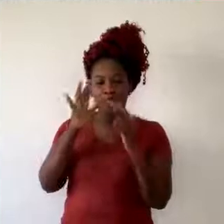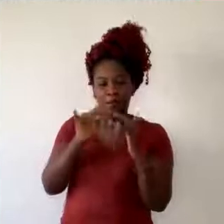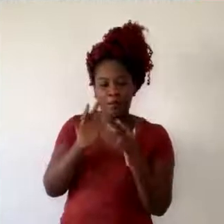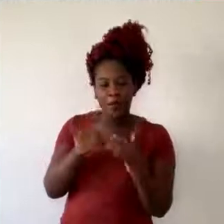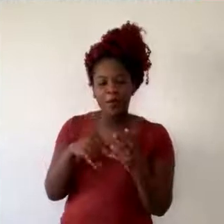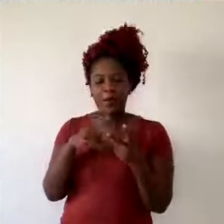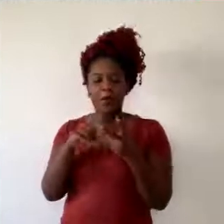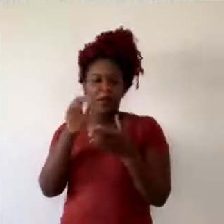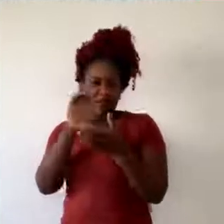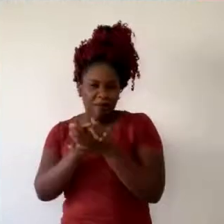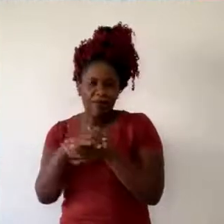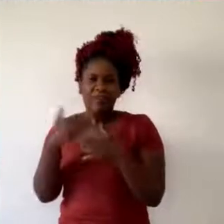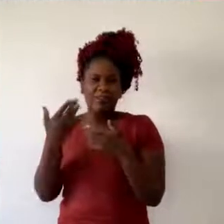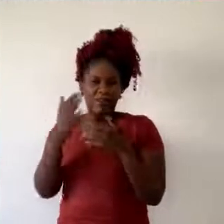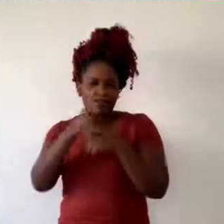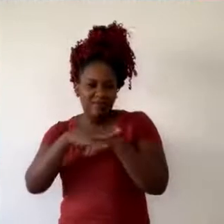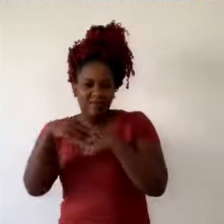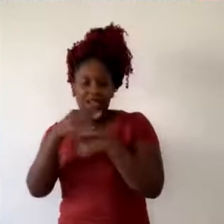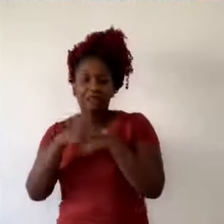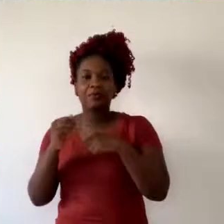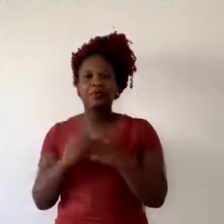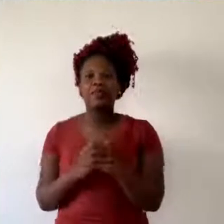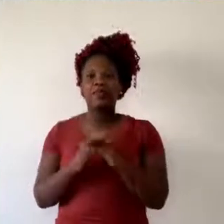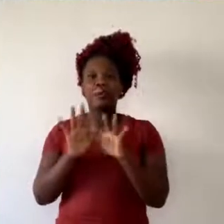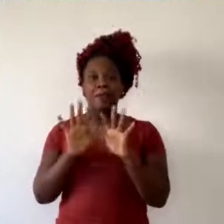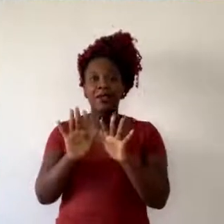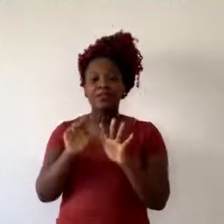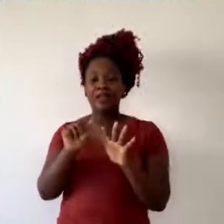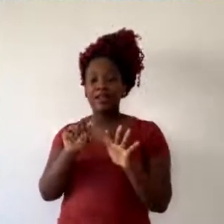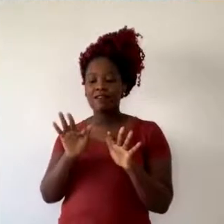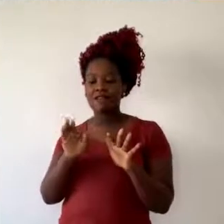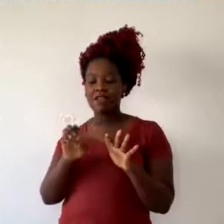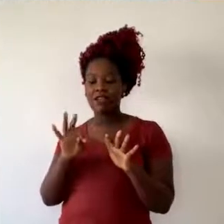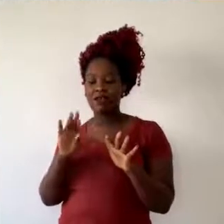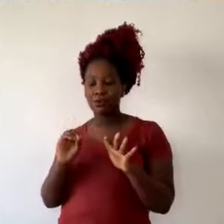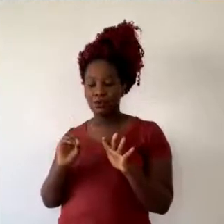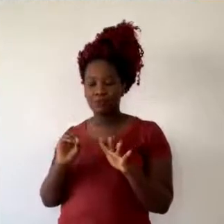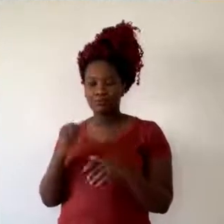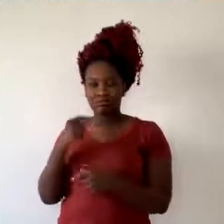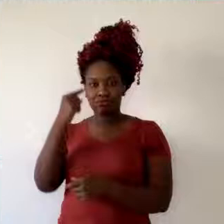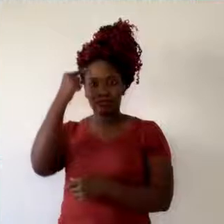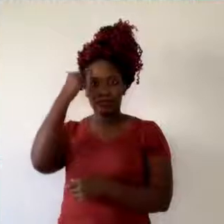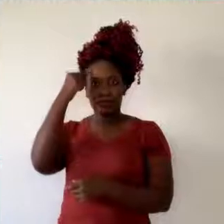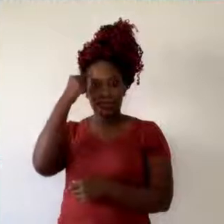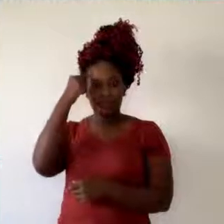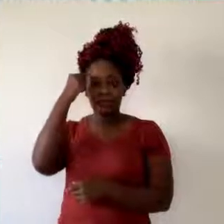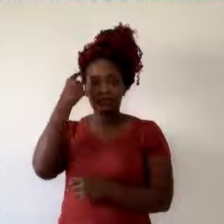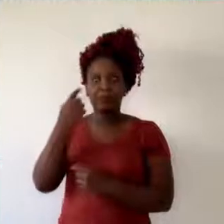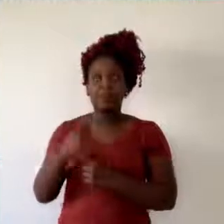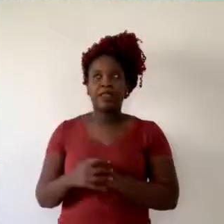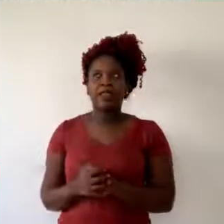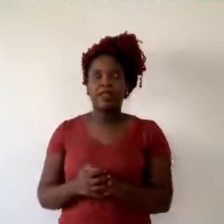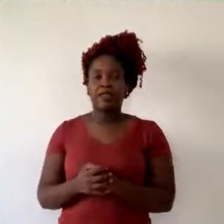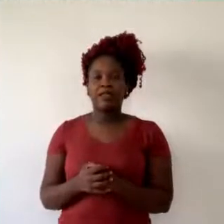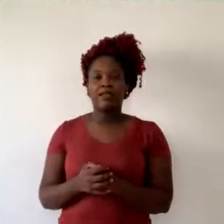the caring, and the aspect that I usually inspire myself